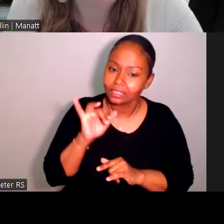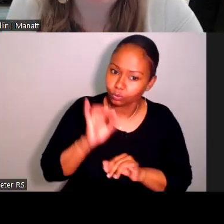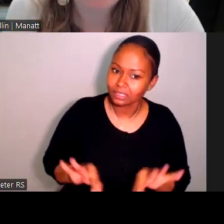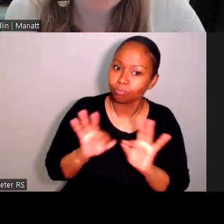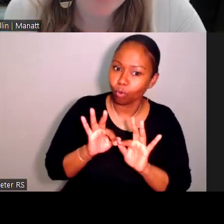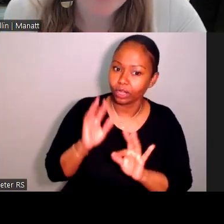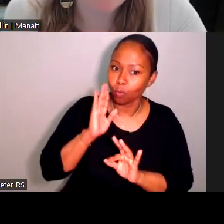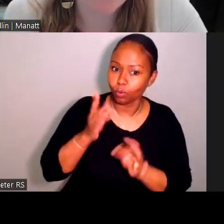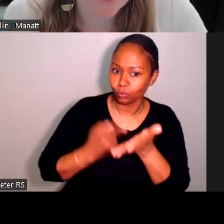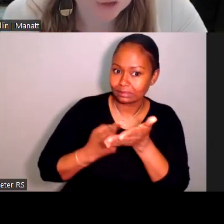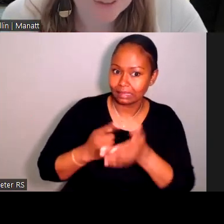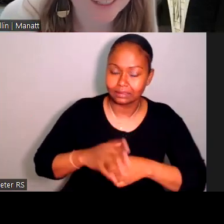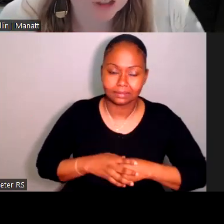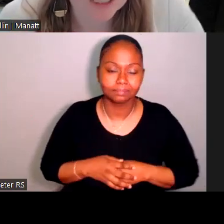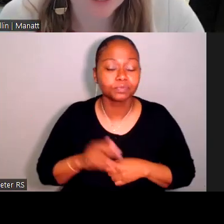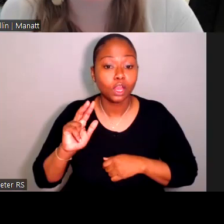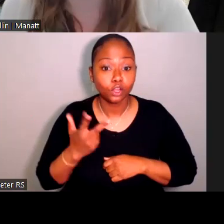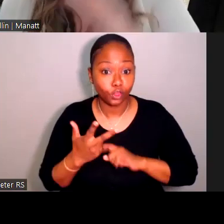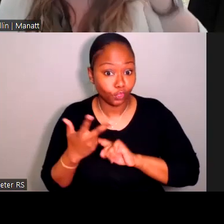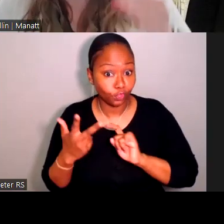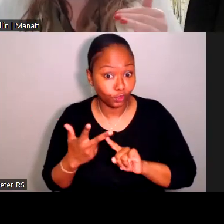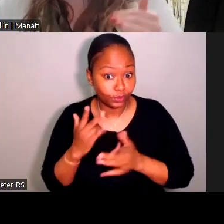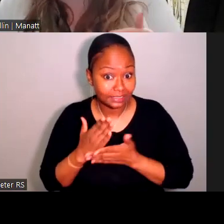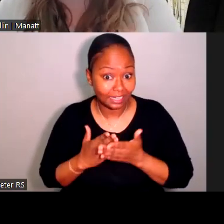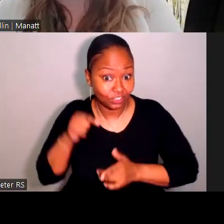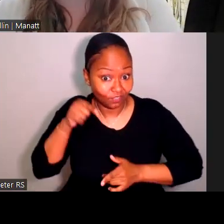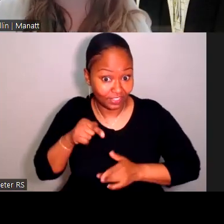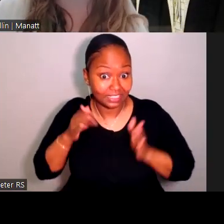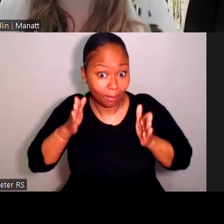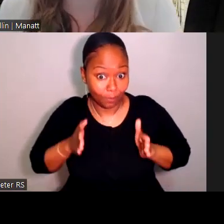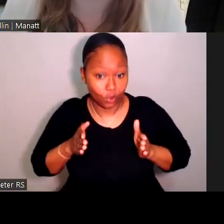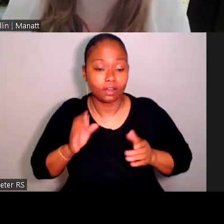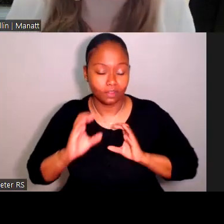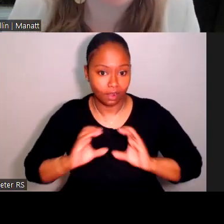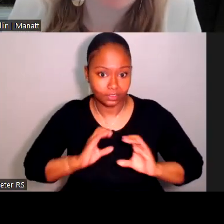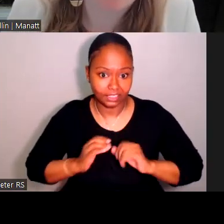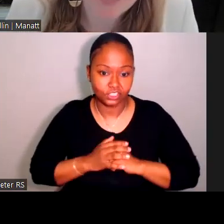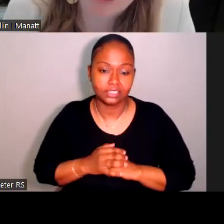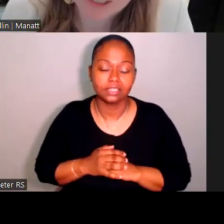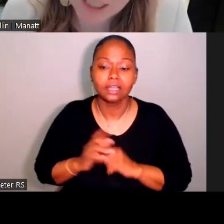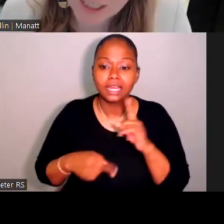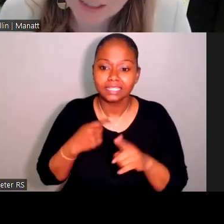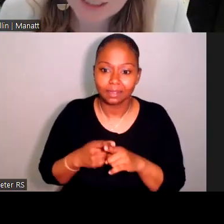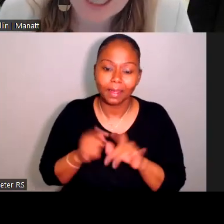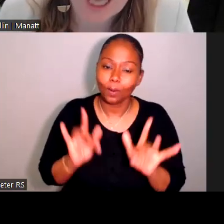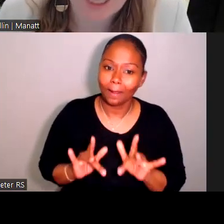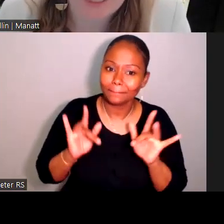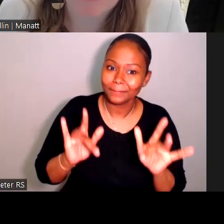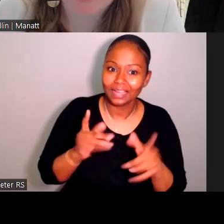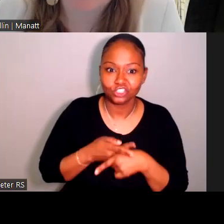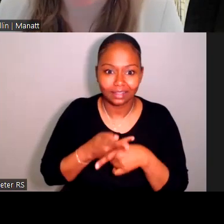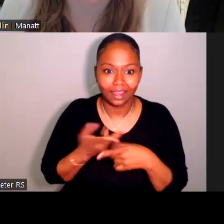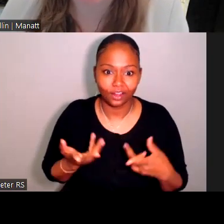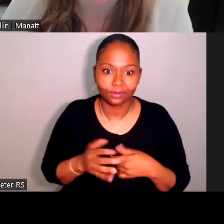that. And then the third section of this part of the conversation is going to be about compassionate care.